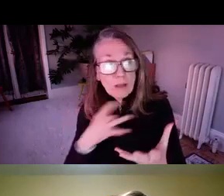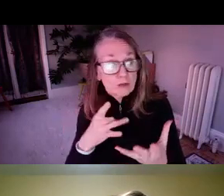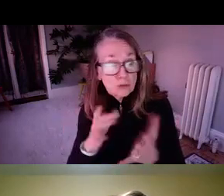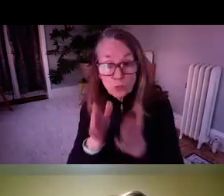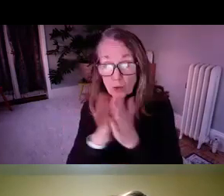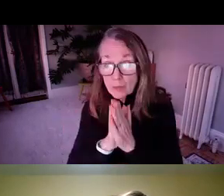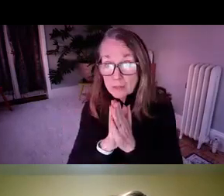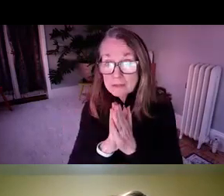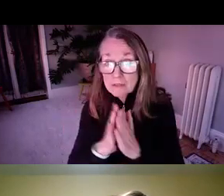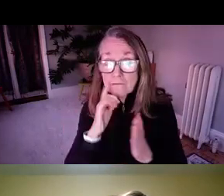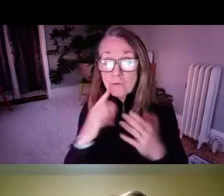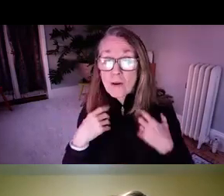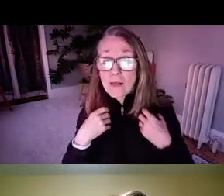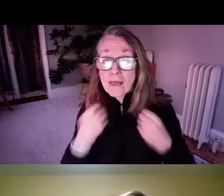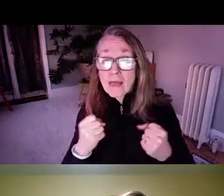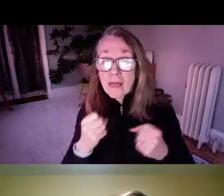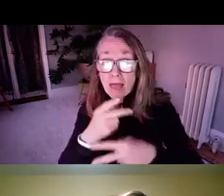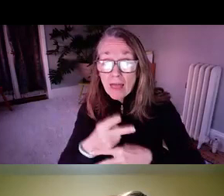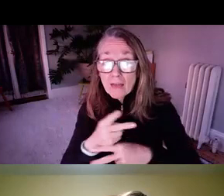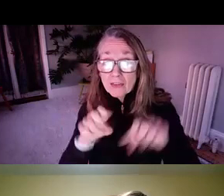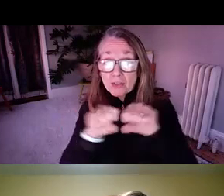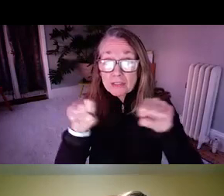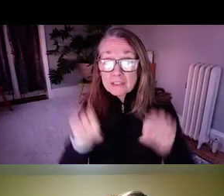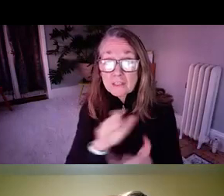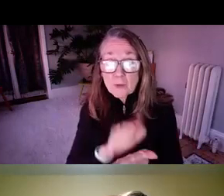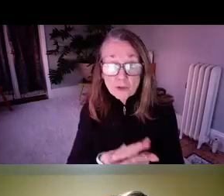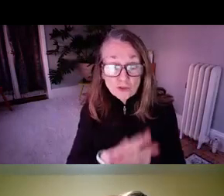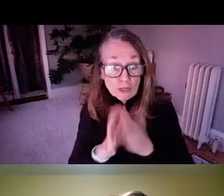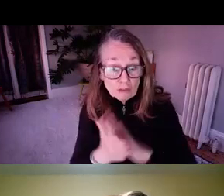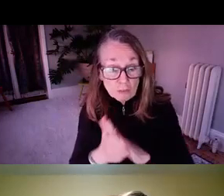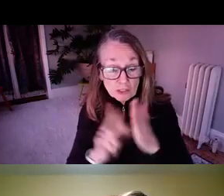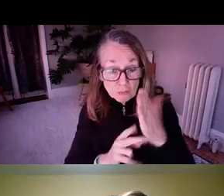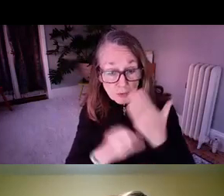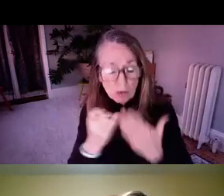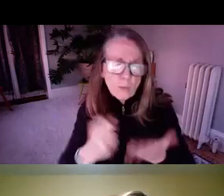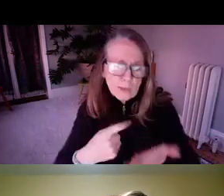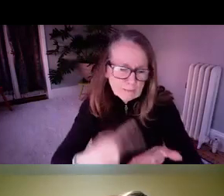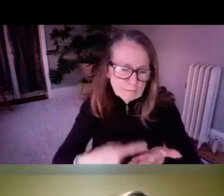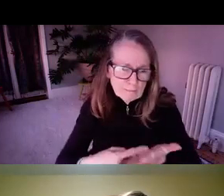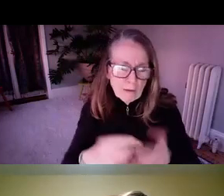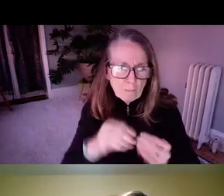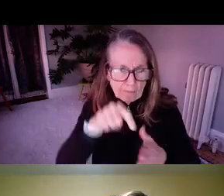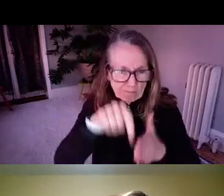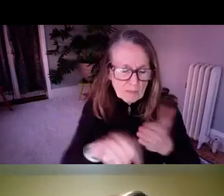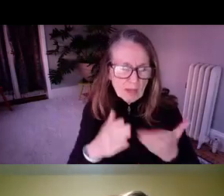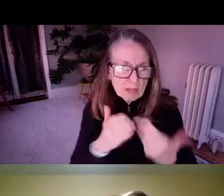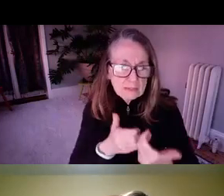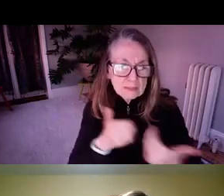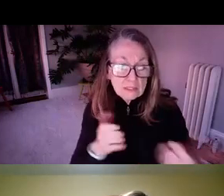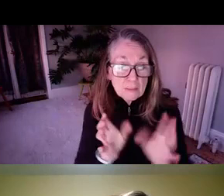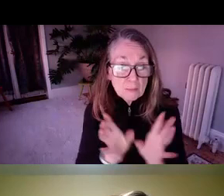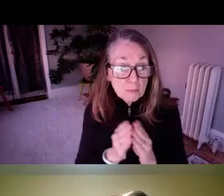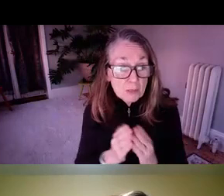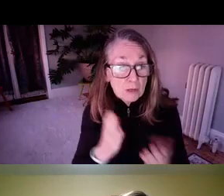the Healthcare System Transformation Project. We can certainly talk about that in more detail, perhaps at a separate meeting.